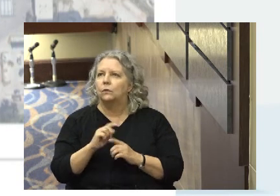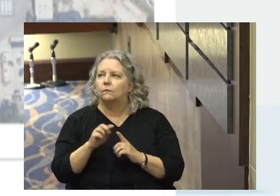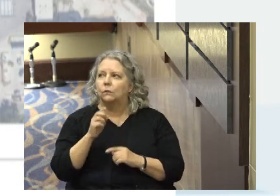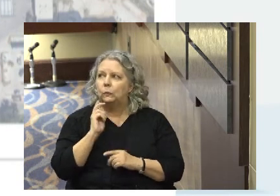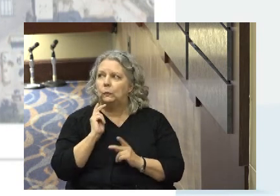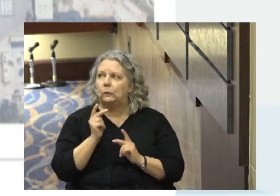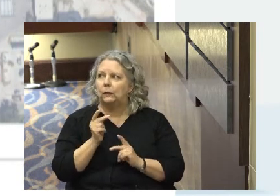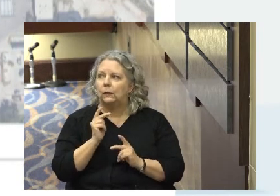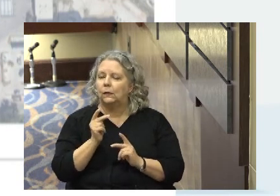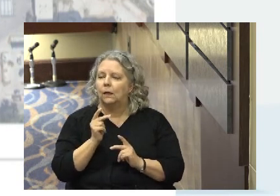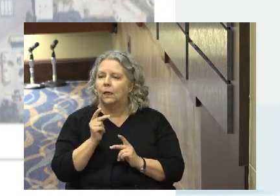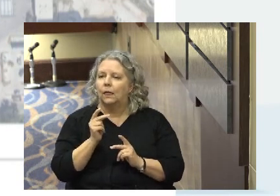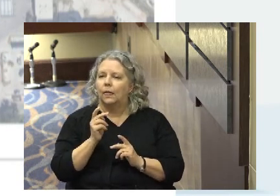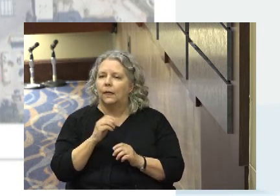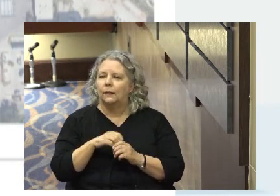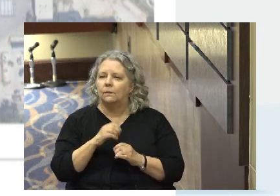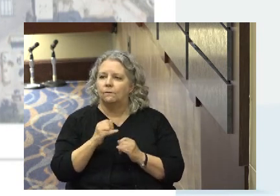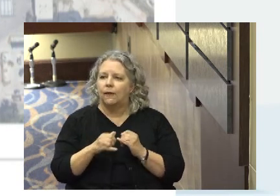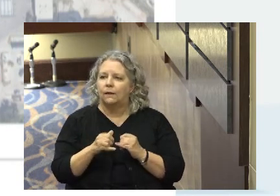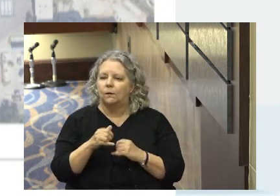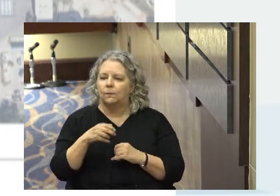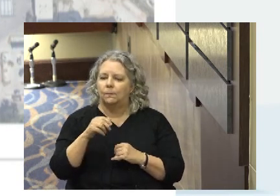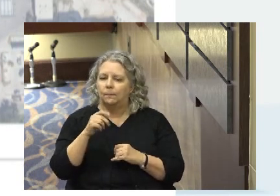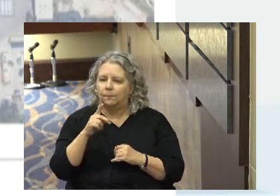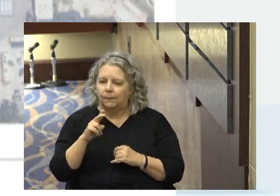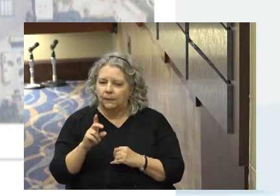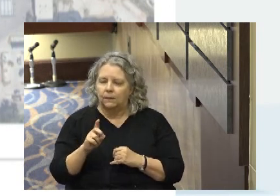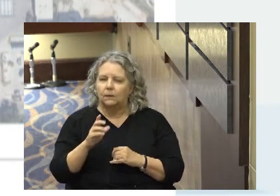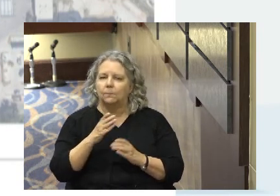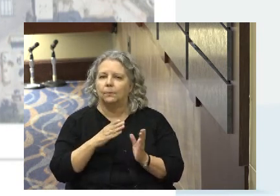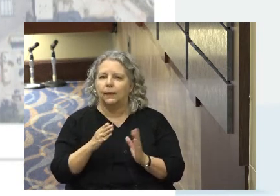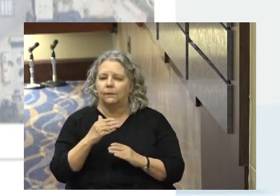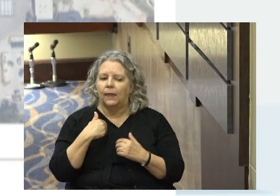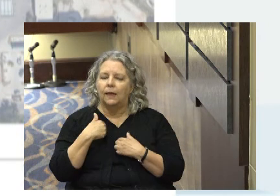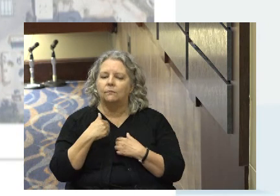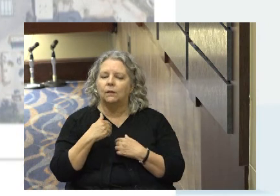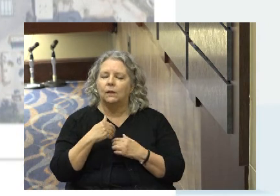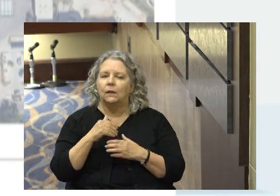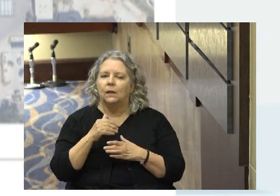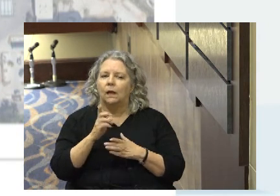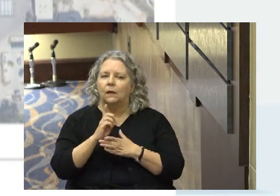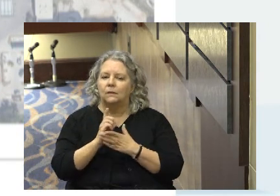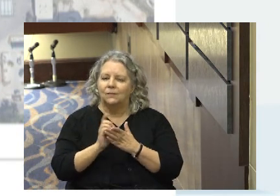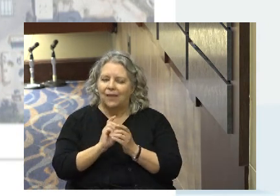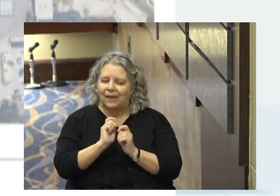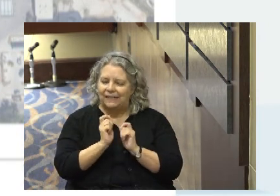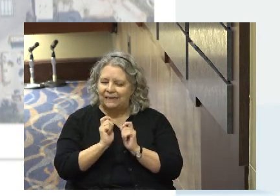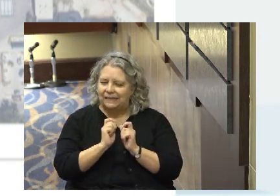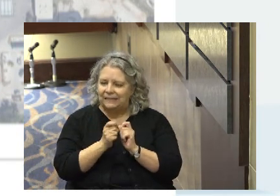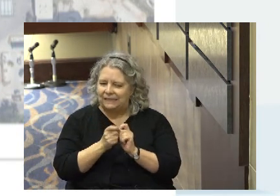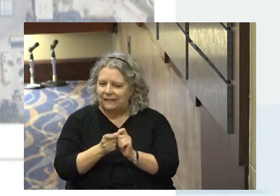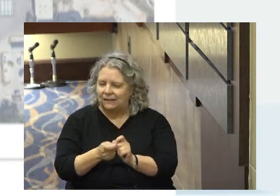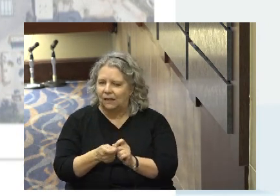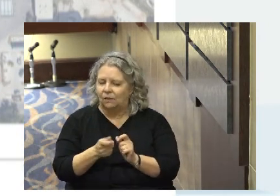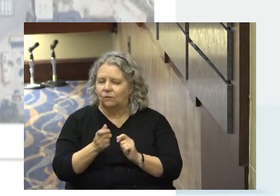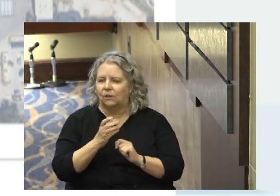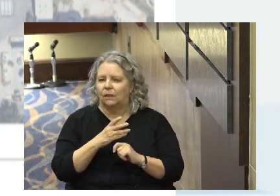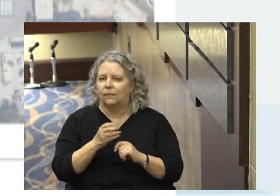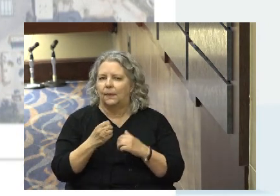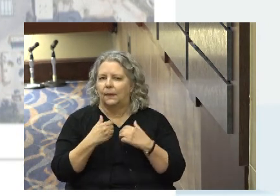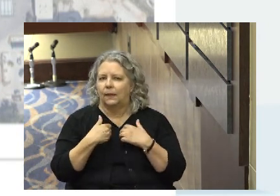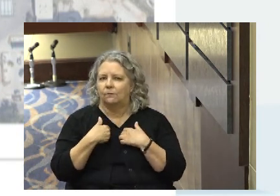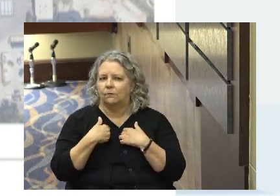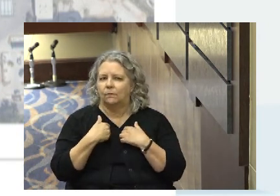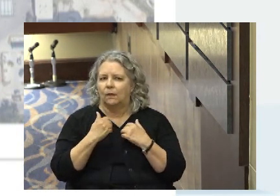the final PUD plan is they add more details, design details and building massing. There was discussion with council